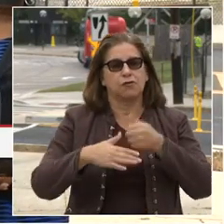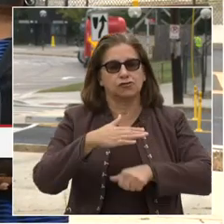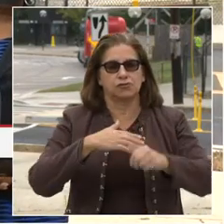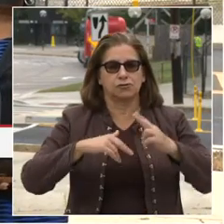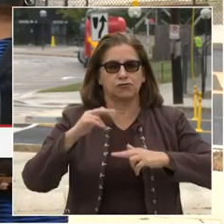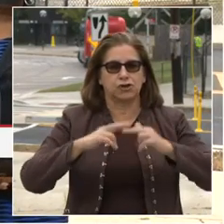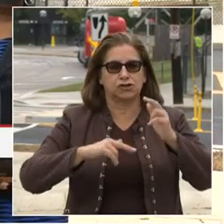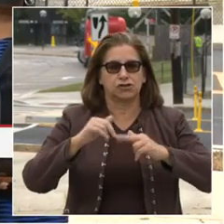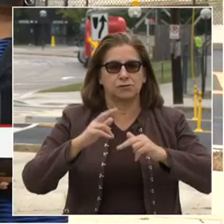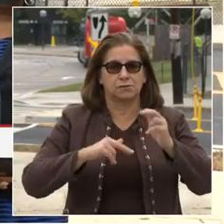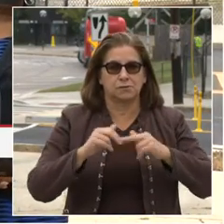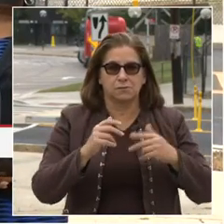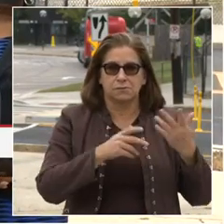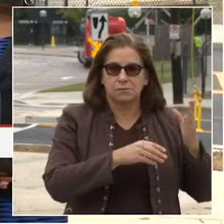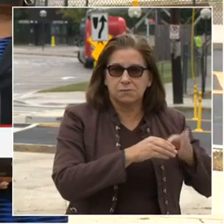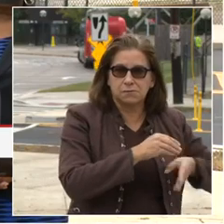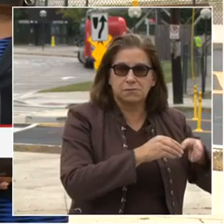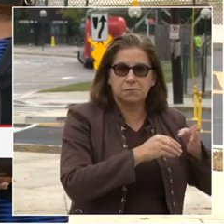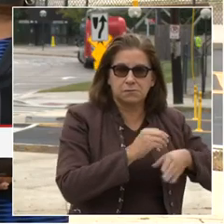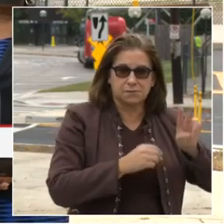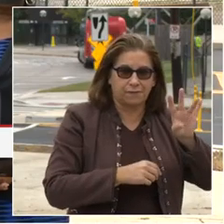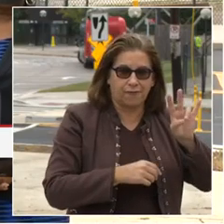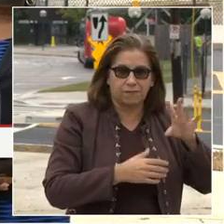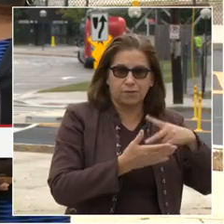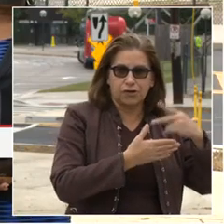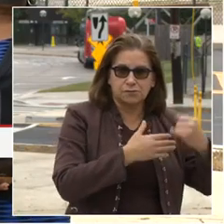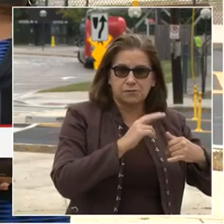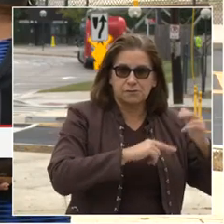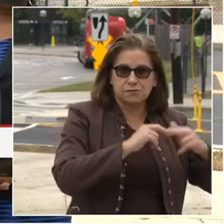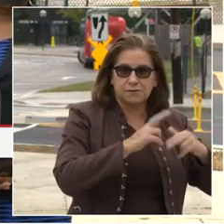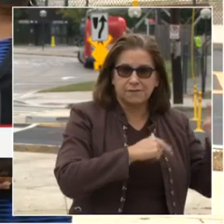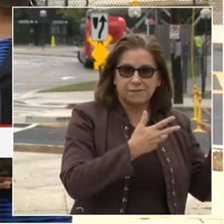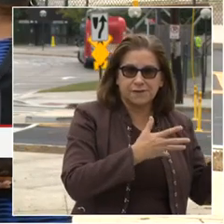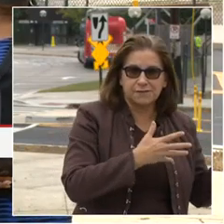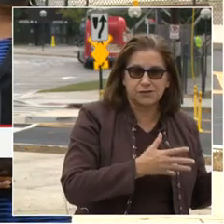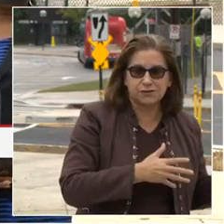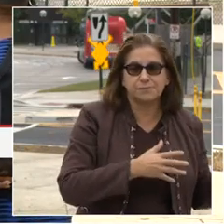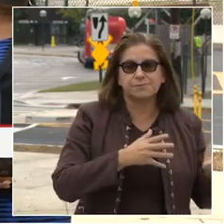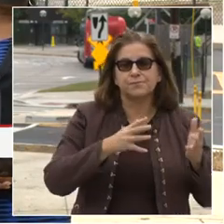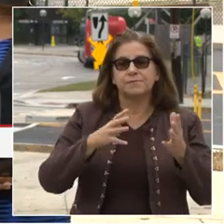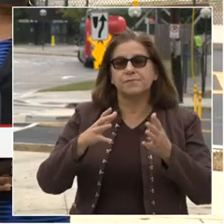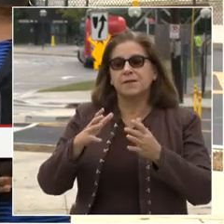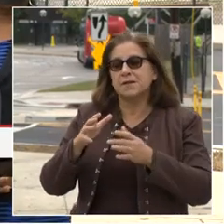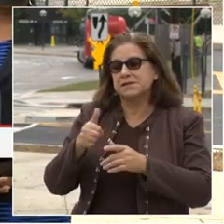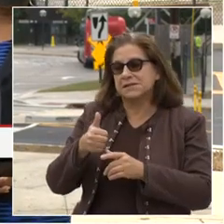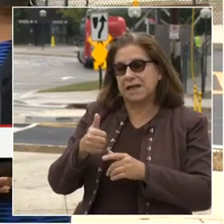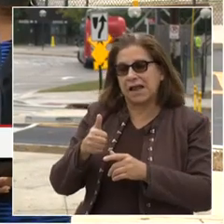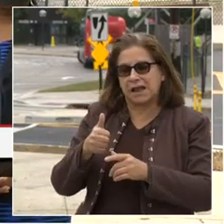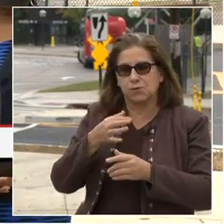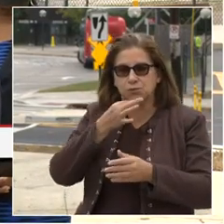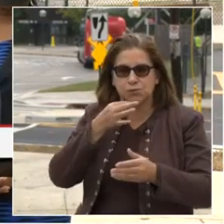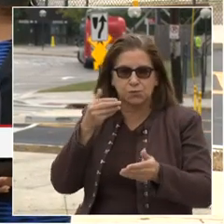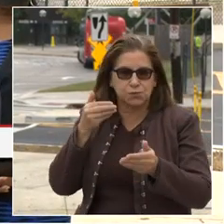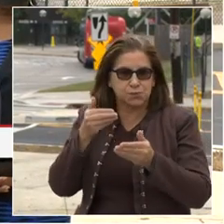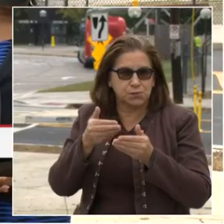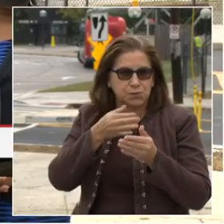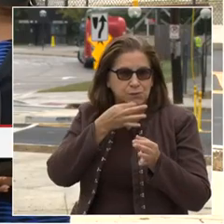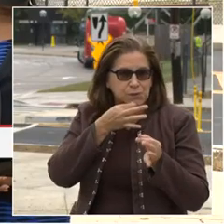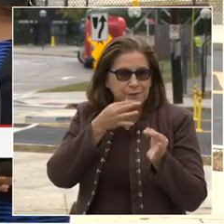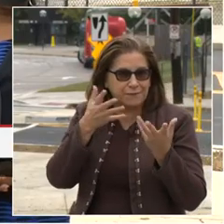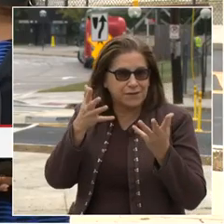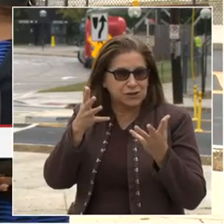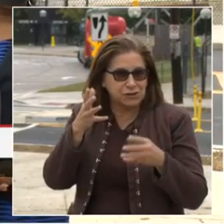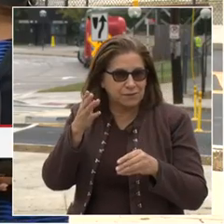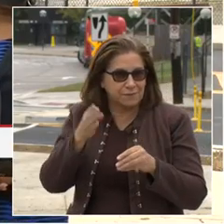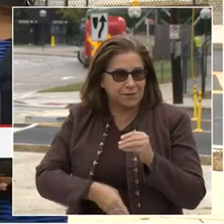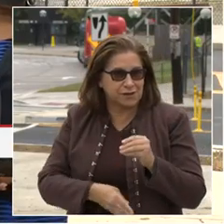in the final stages of completion. That's 10 of them. We know that residents are also